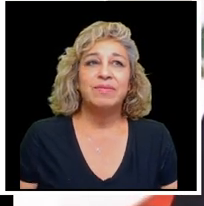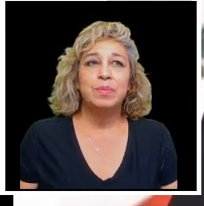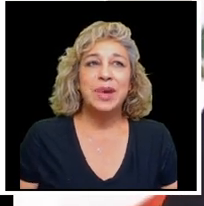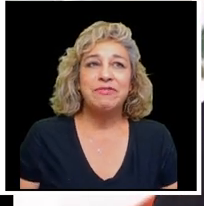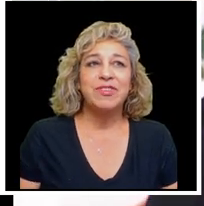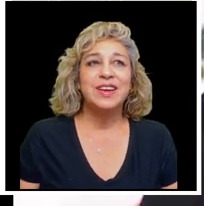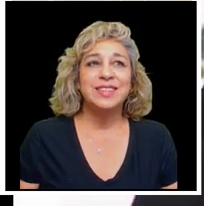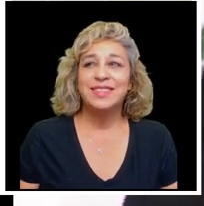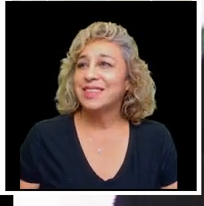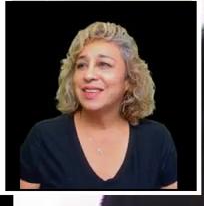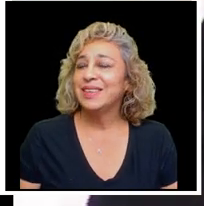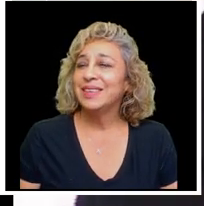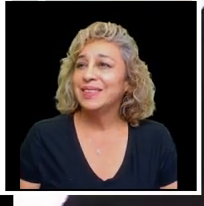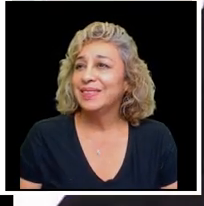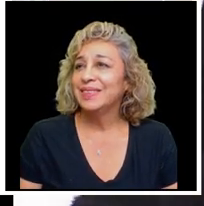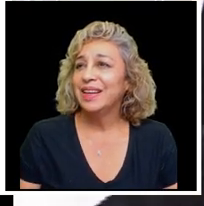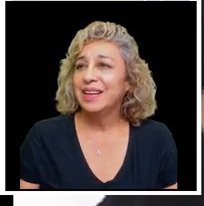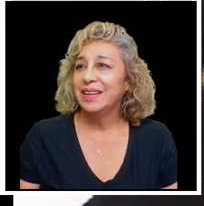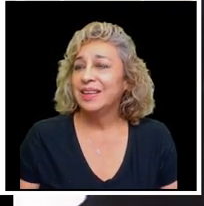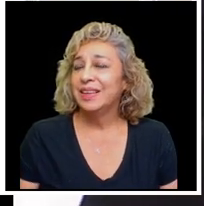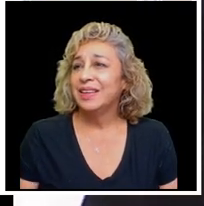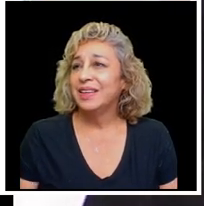my friends